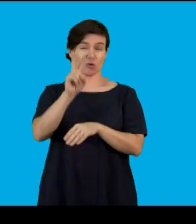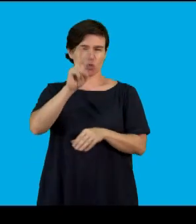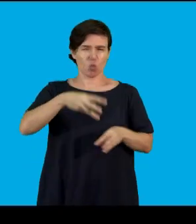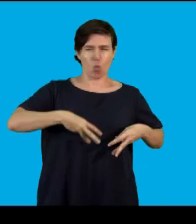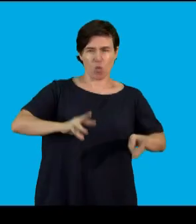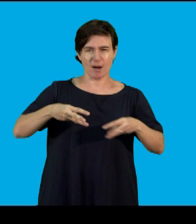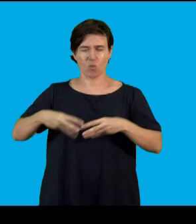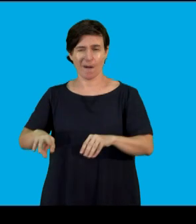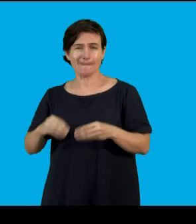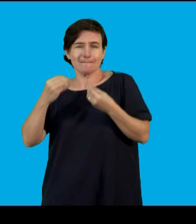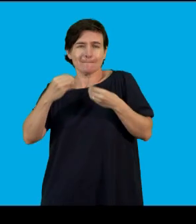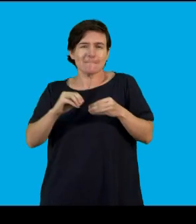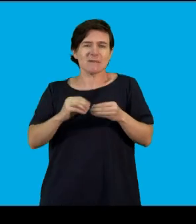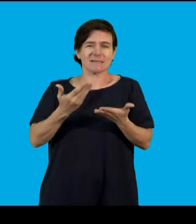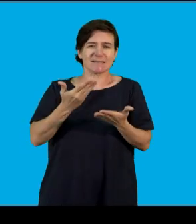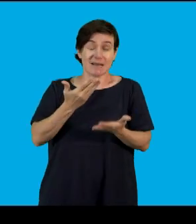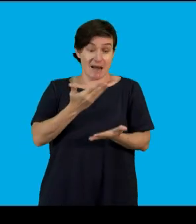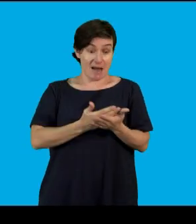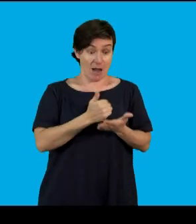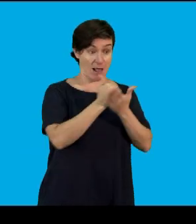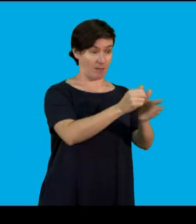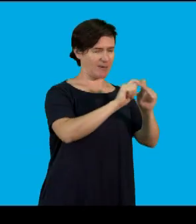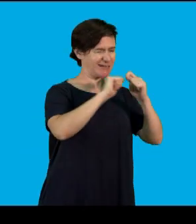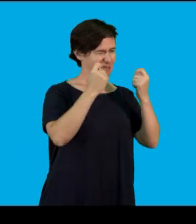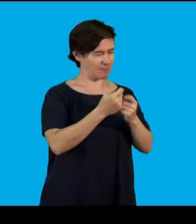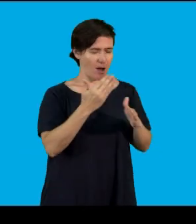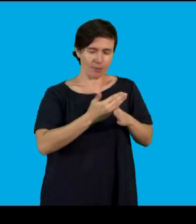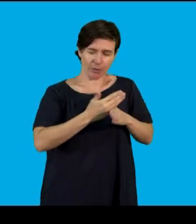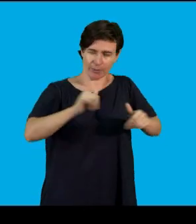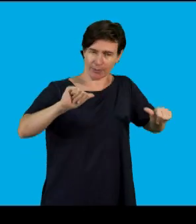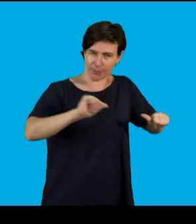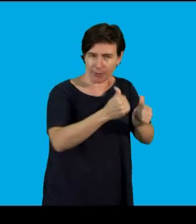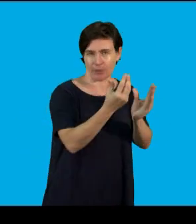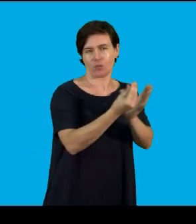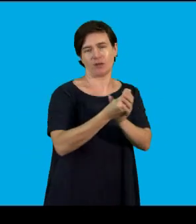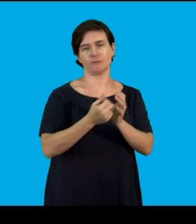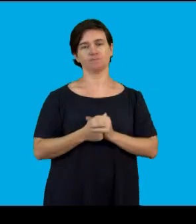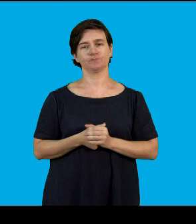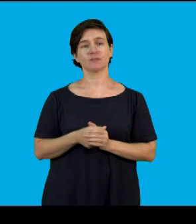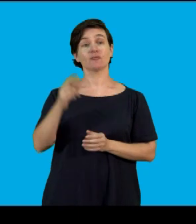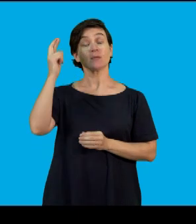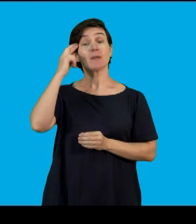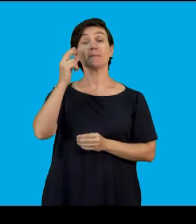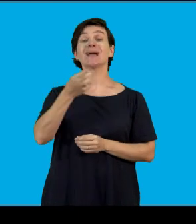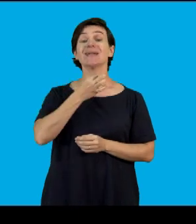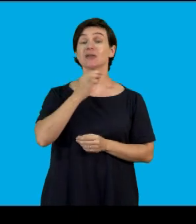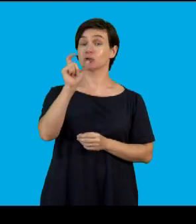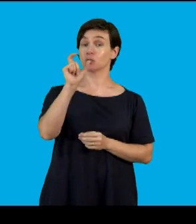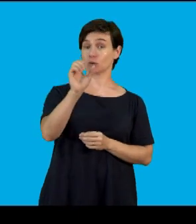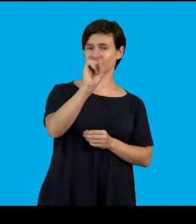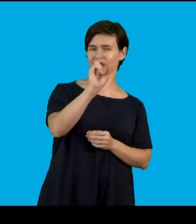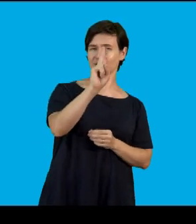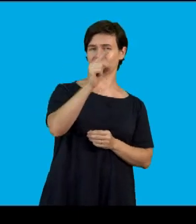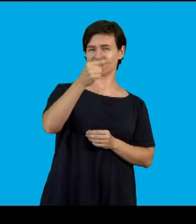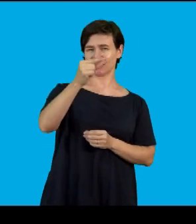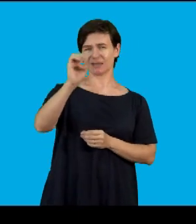can create an environment that enables teams to work effectively. Again, we look at the action verb, suggest ways.